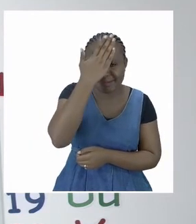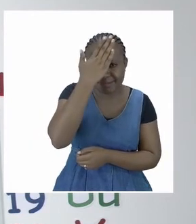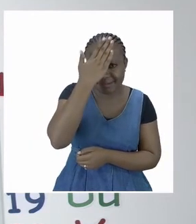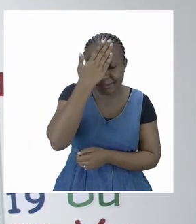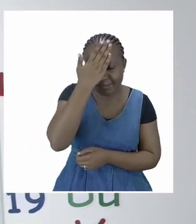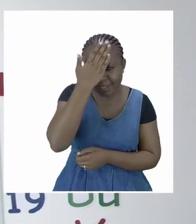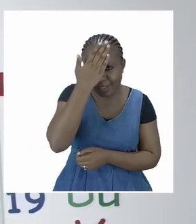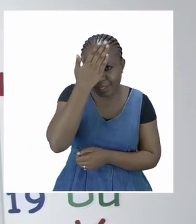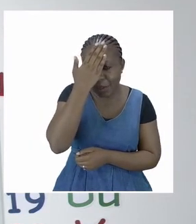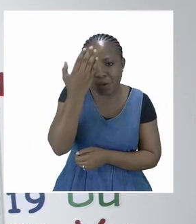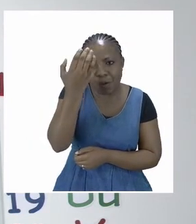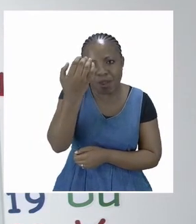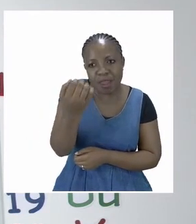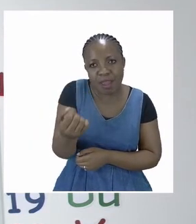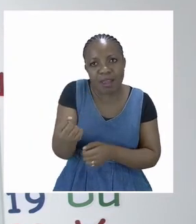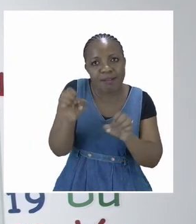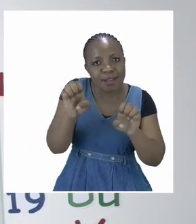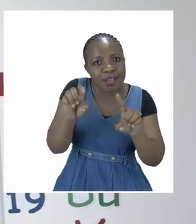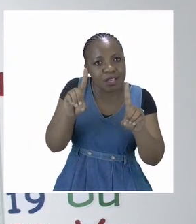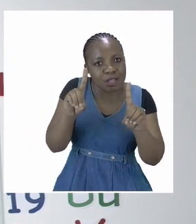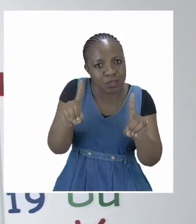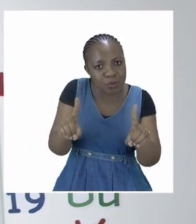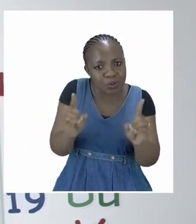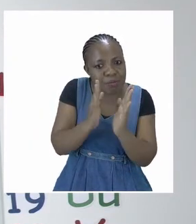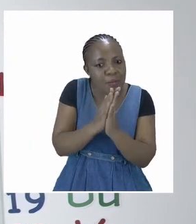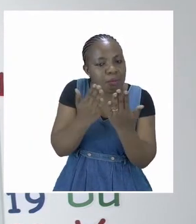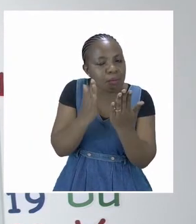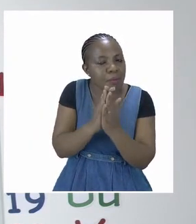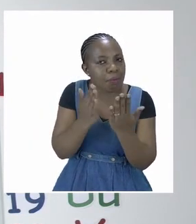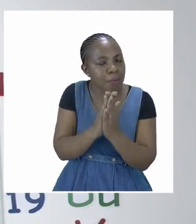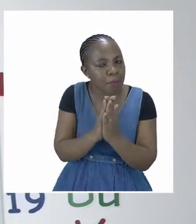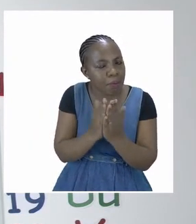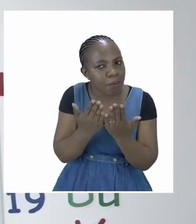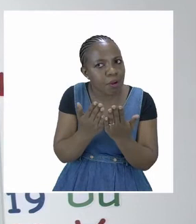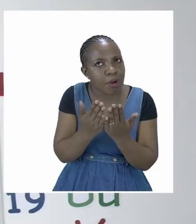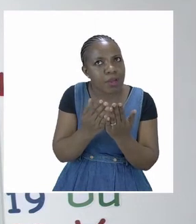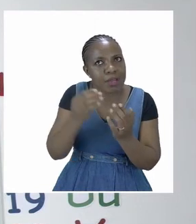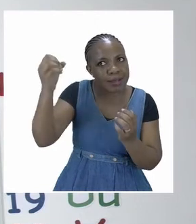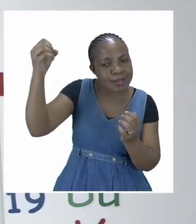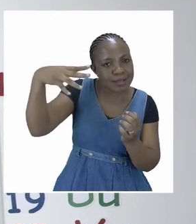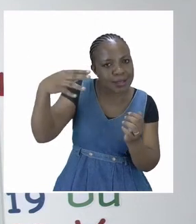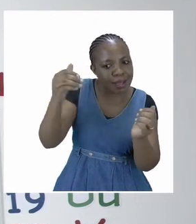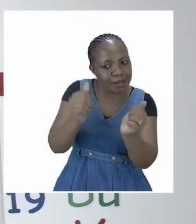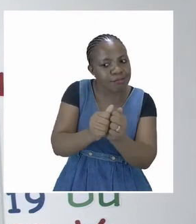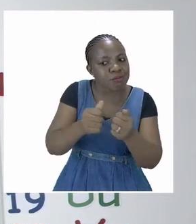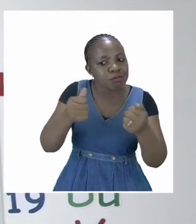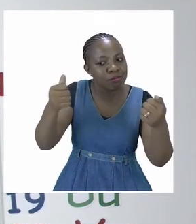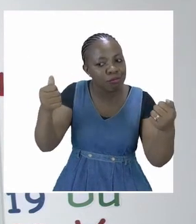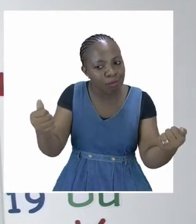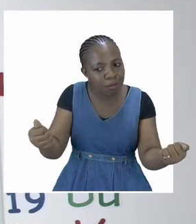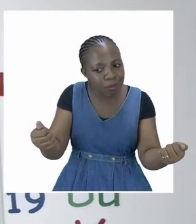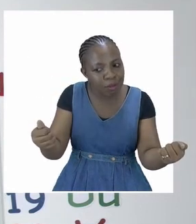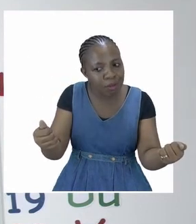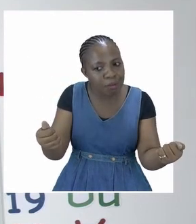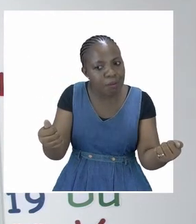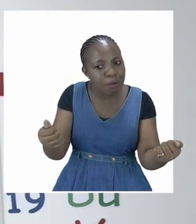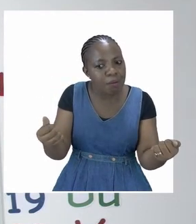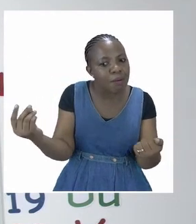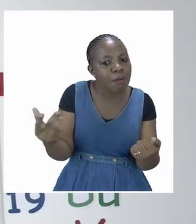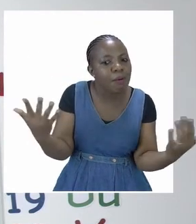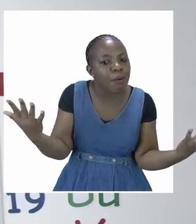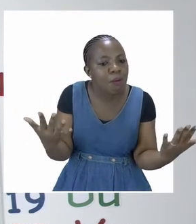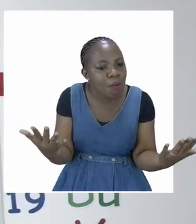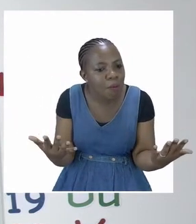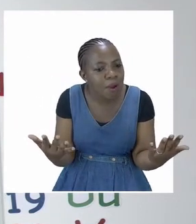booklet in our daily newspaper, street sales, or at your school every Monday